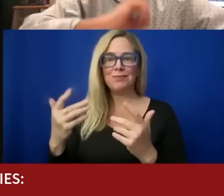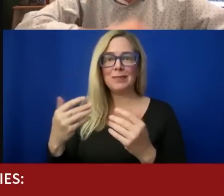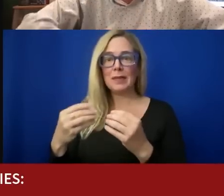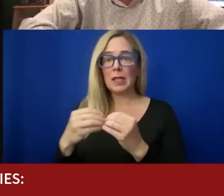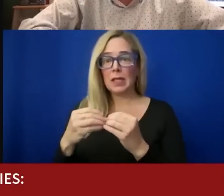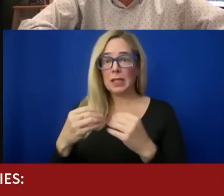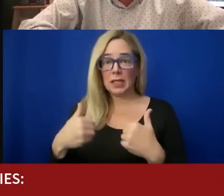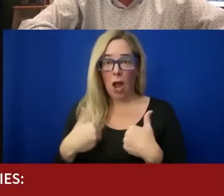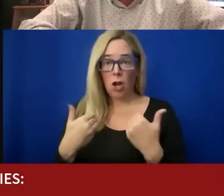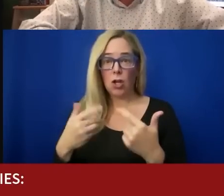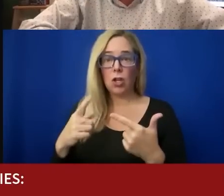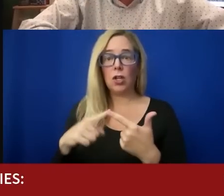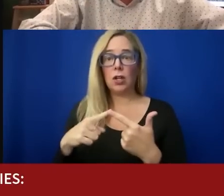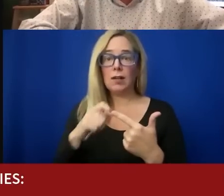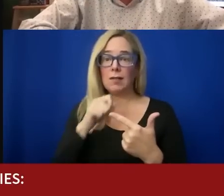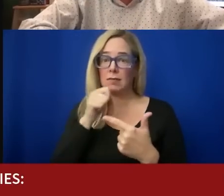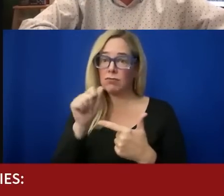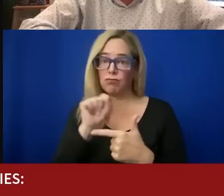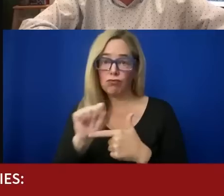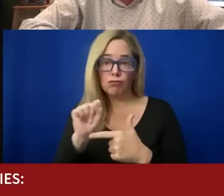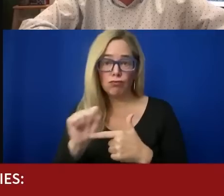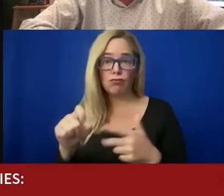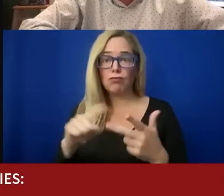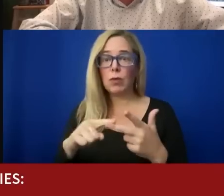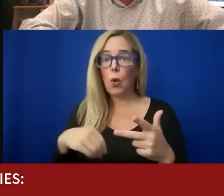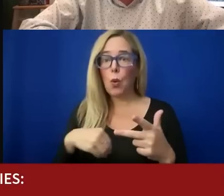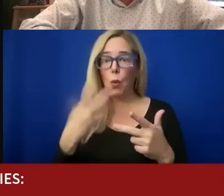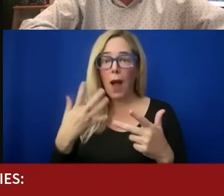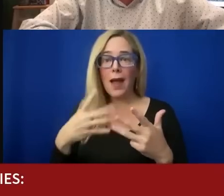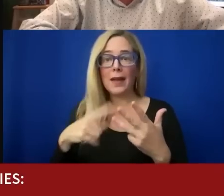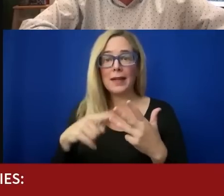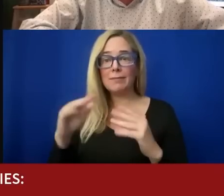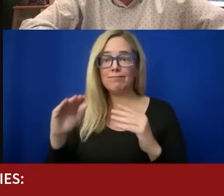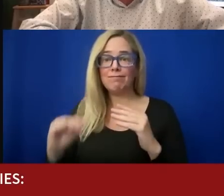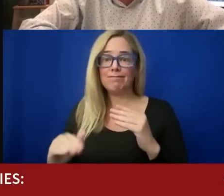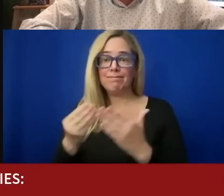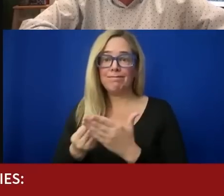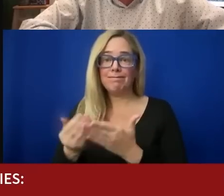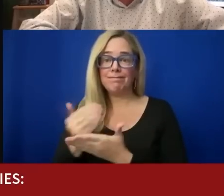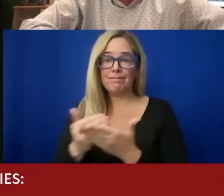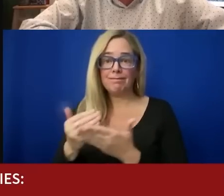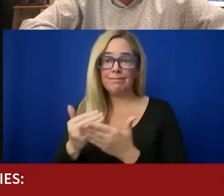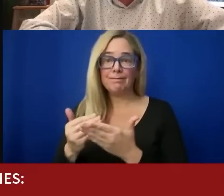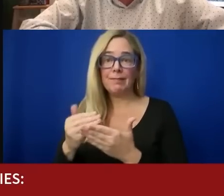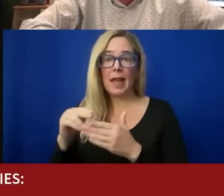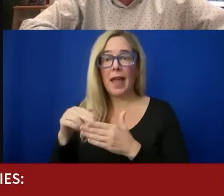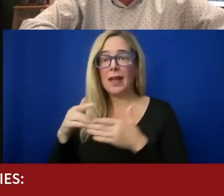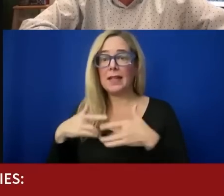unemployed, to be white, have lower income, and to be non-cisgender.